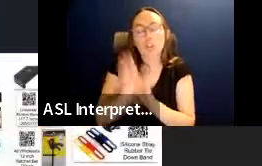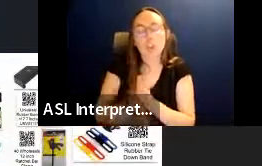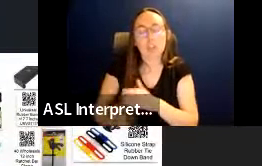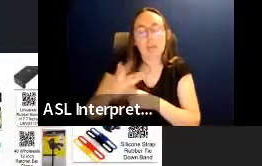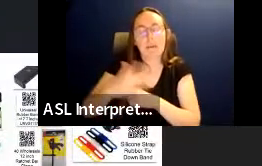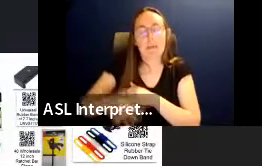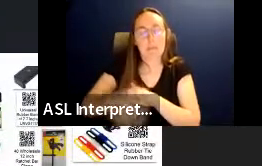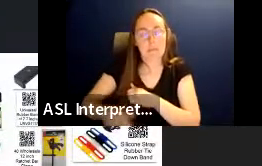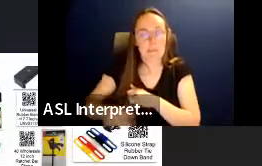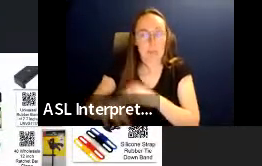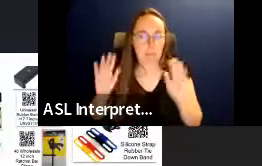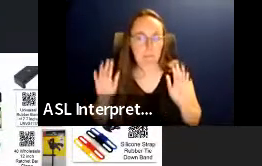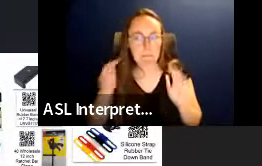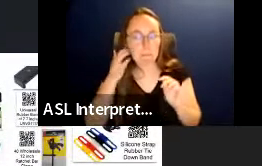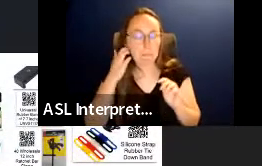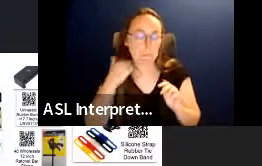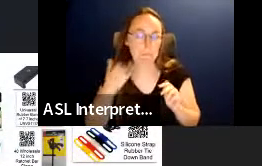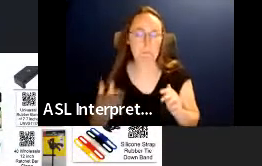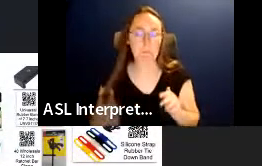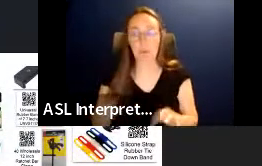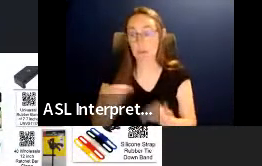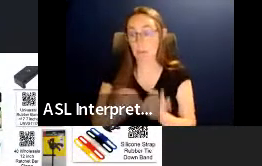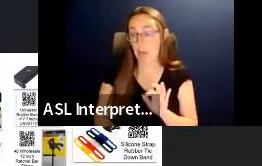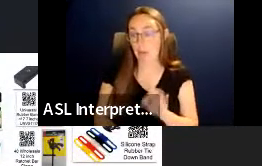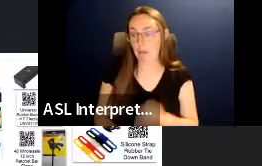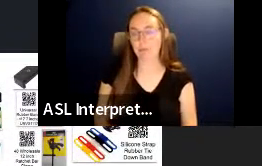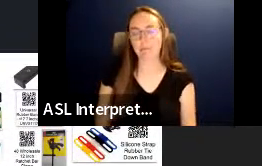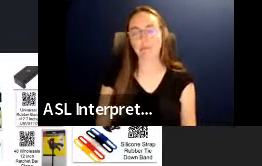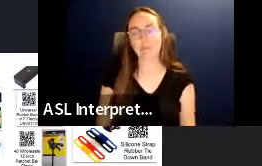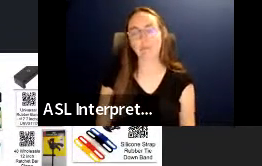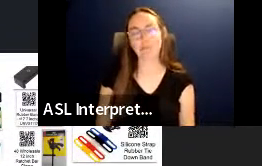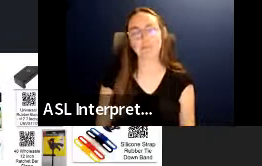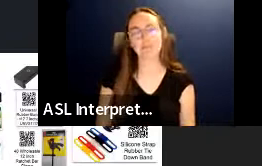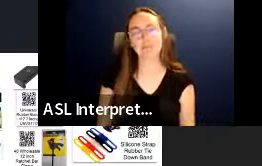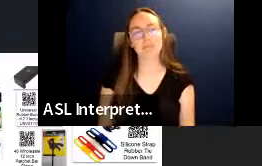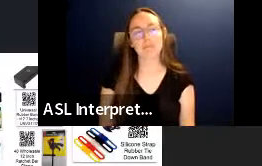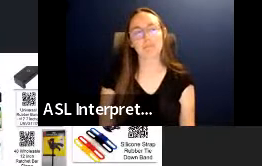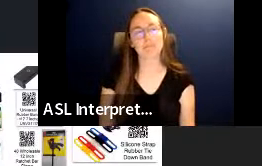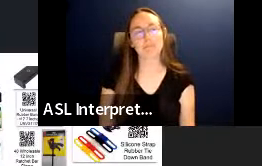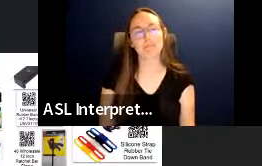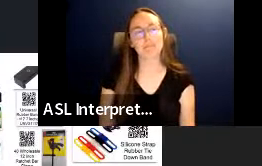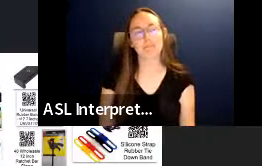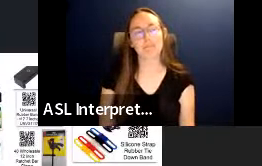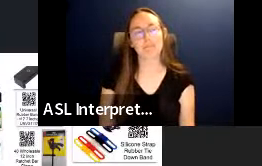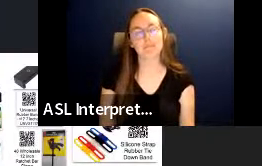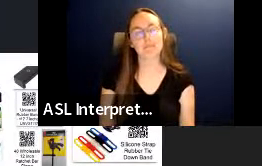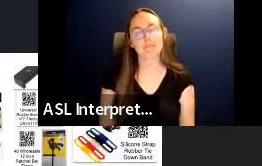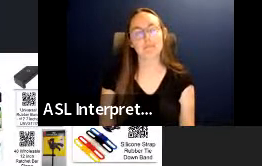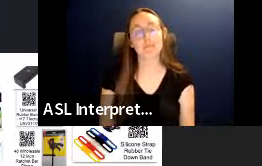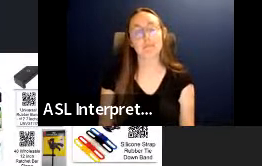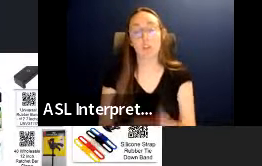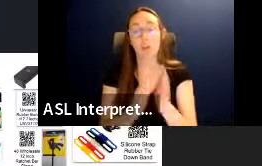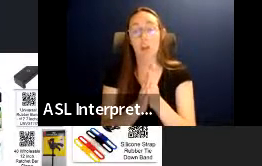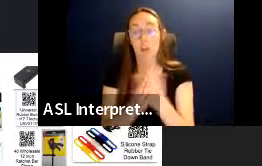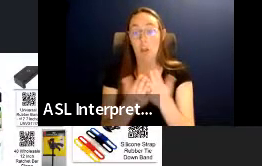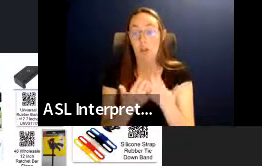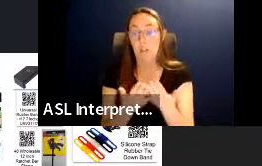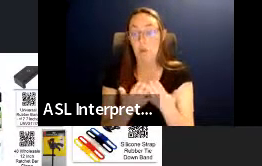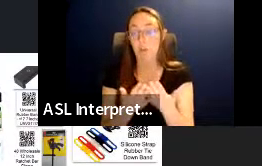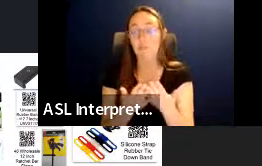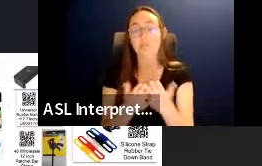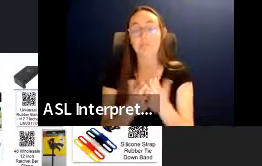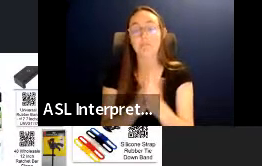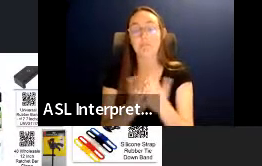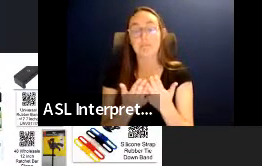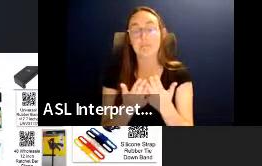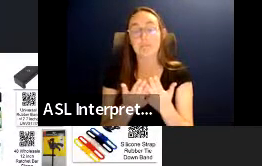really simple. And then in the book, showing you that there's one chapter just for